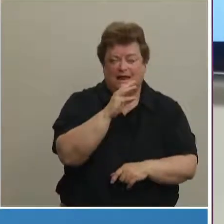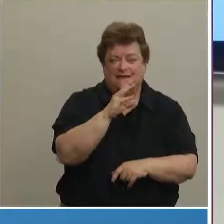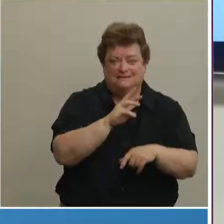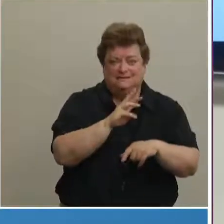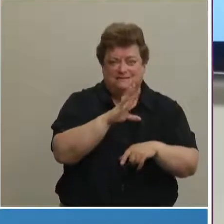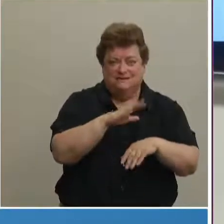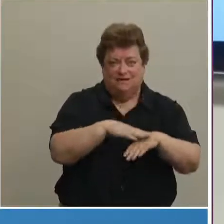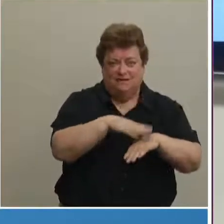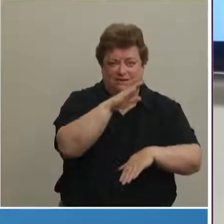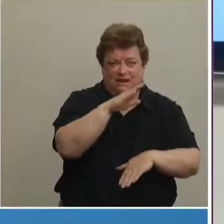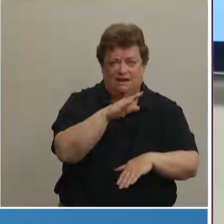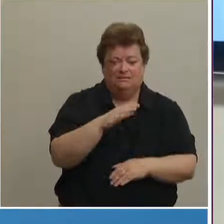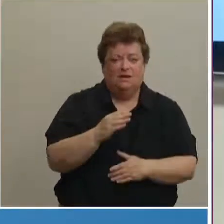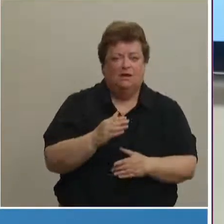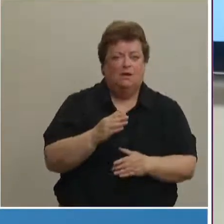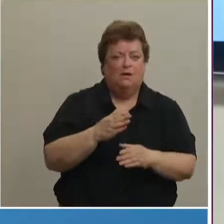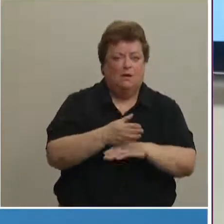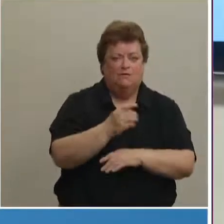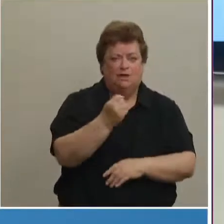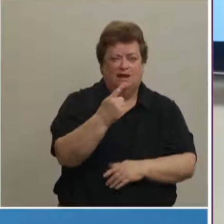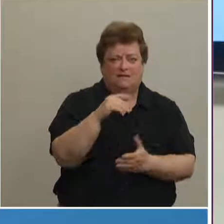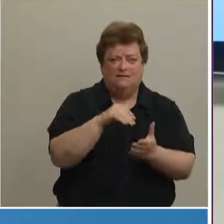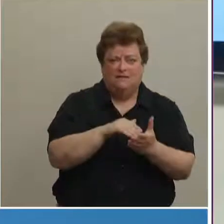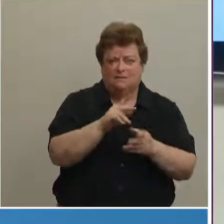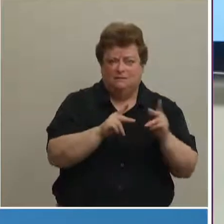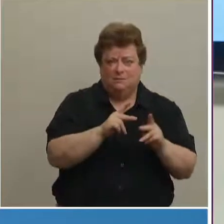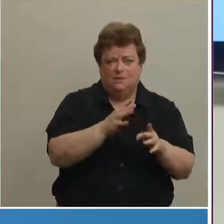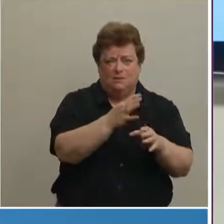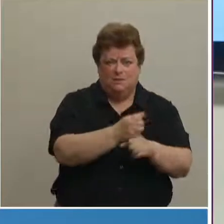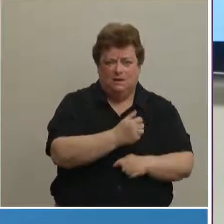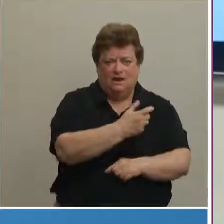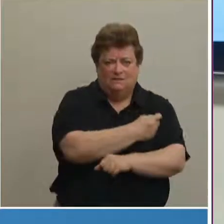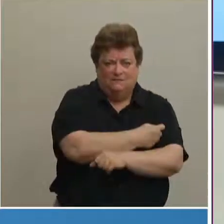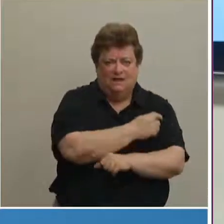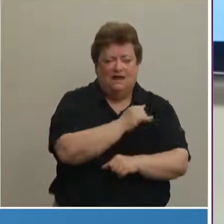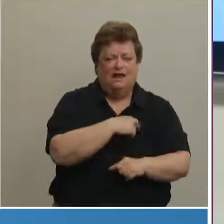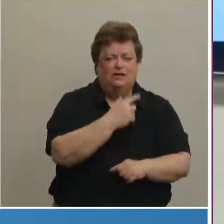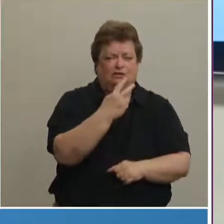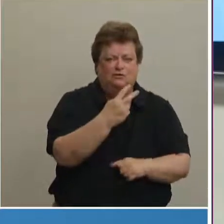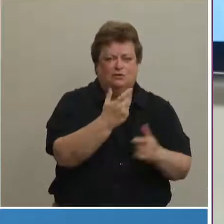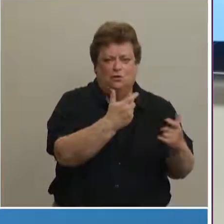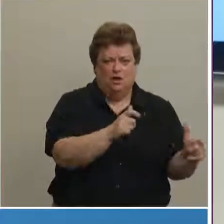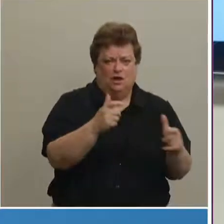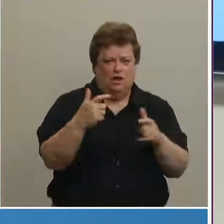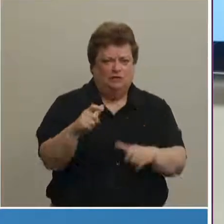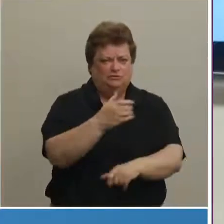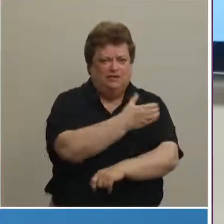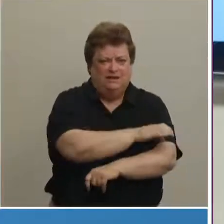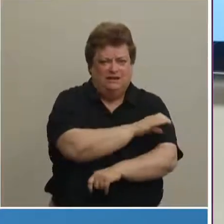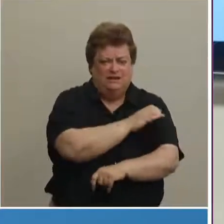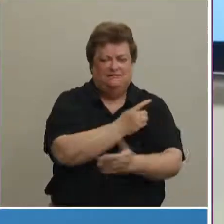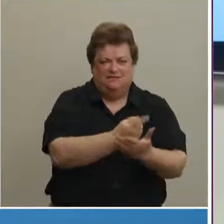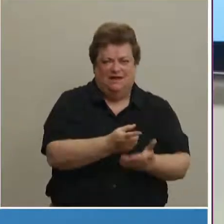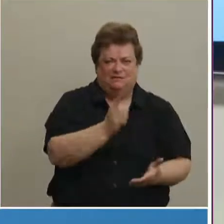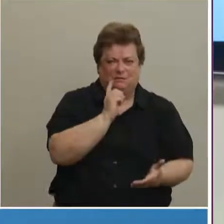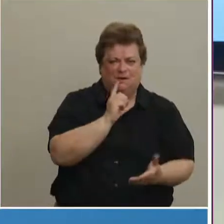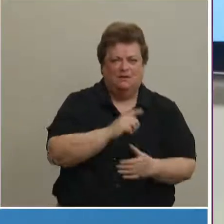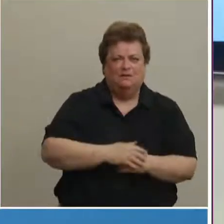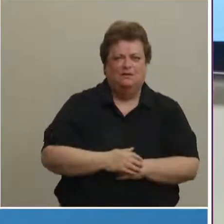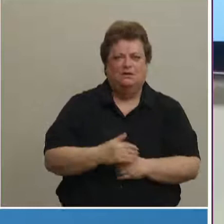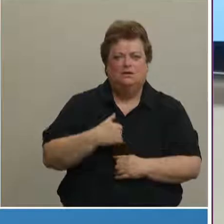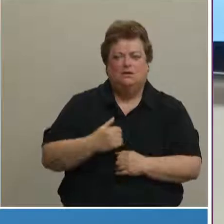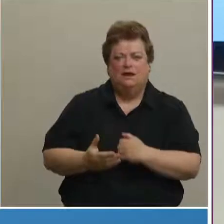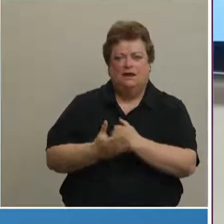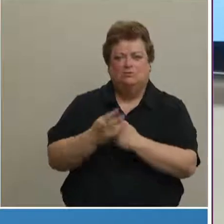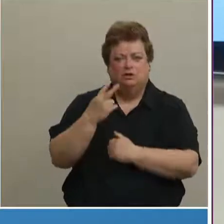than 11,000 people received vaccine, or at least at our 2 large-scale clinics. We also held 2